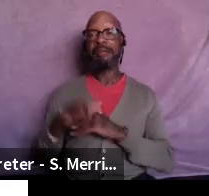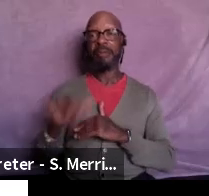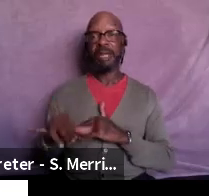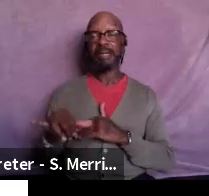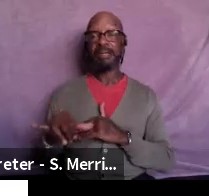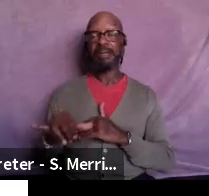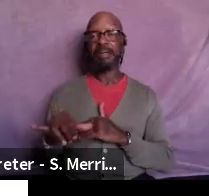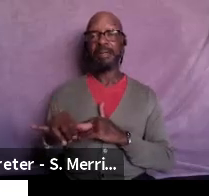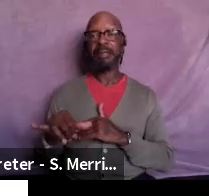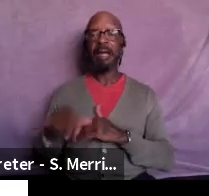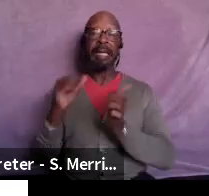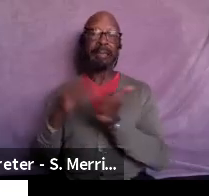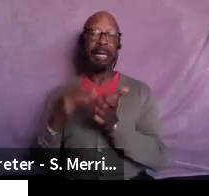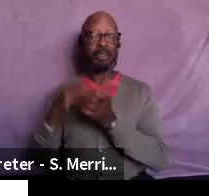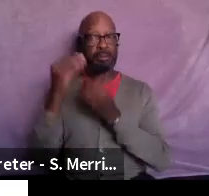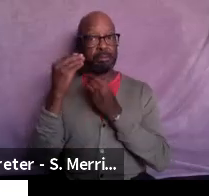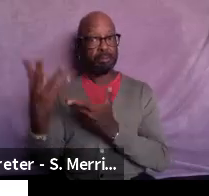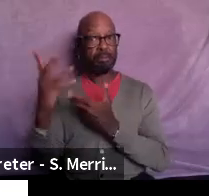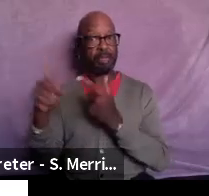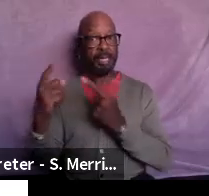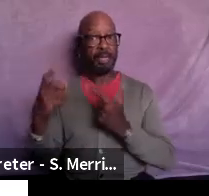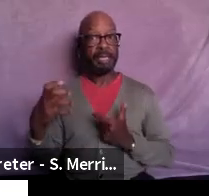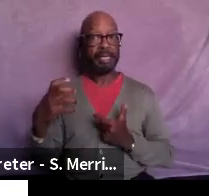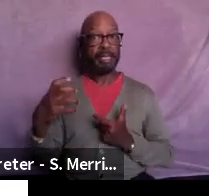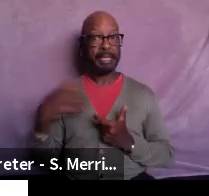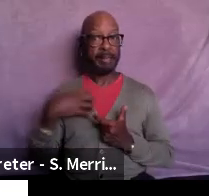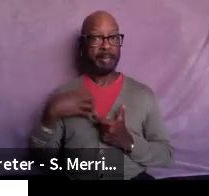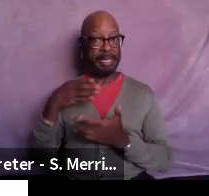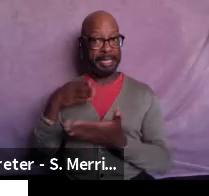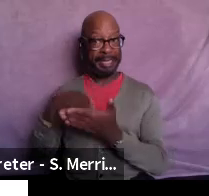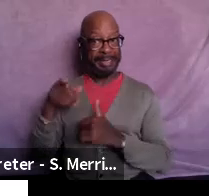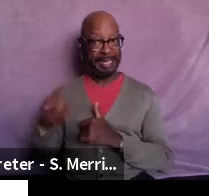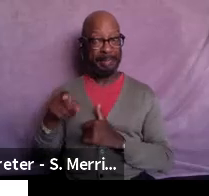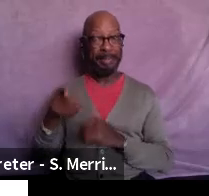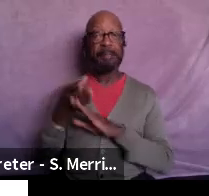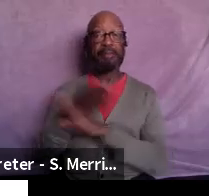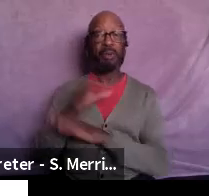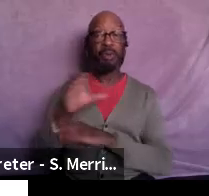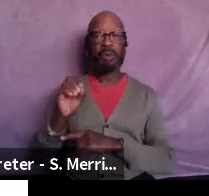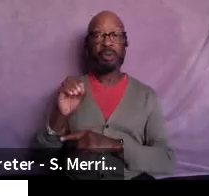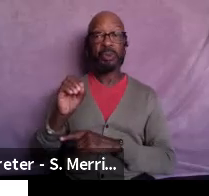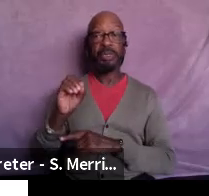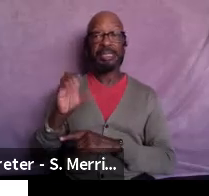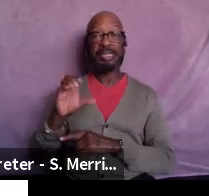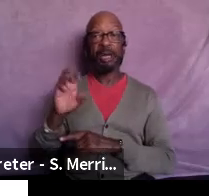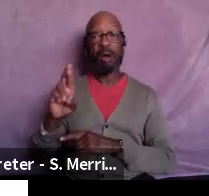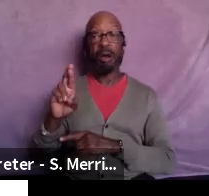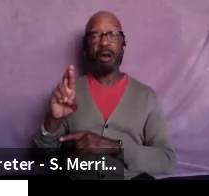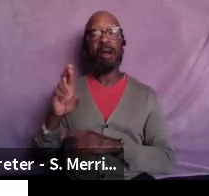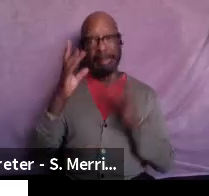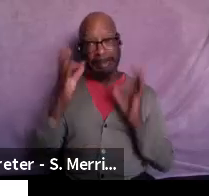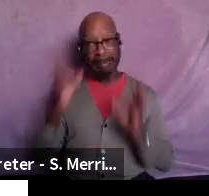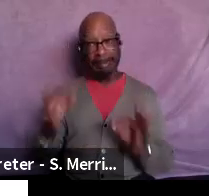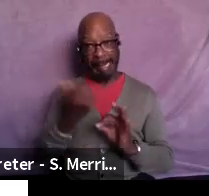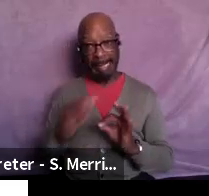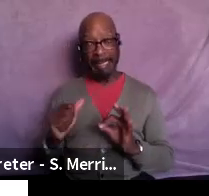was informed of the allegations and before OCR reached any conclusion, Florida Orthopedic